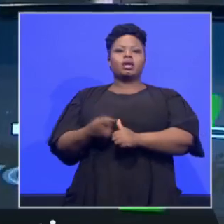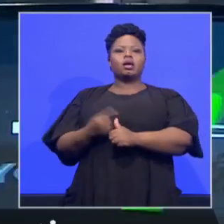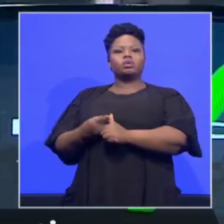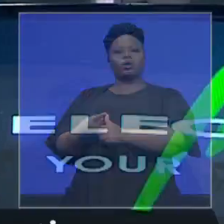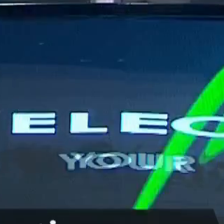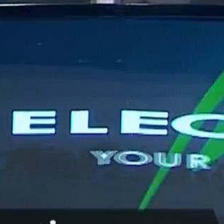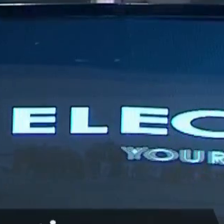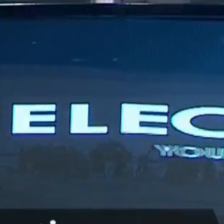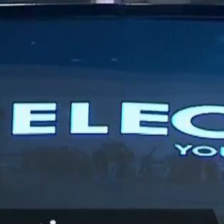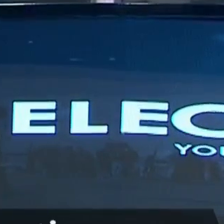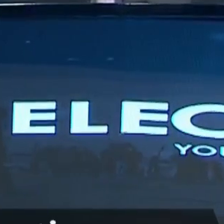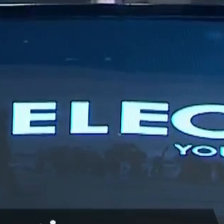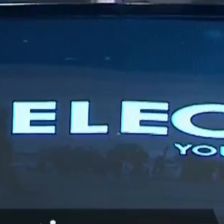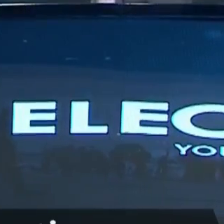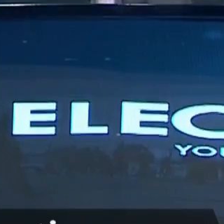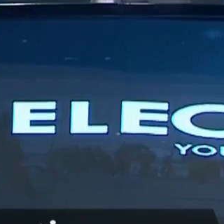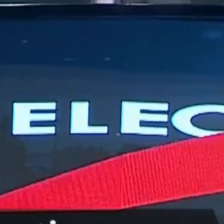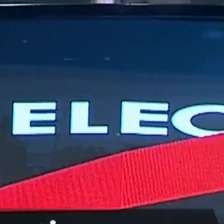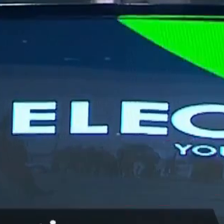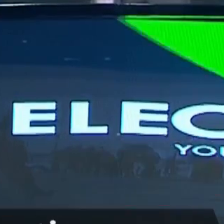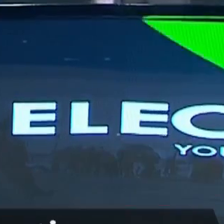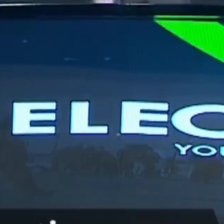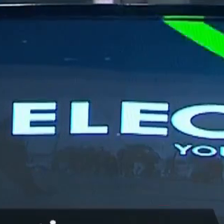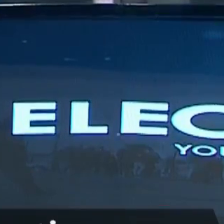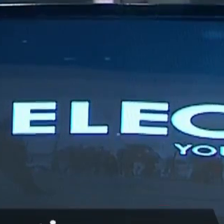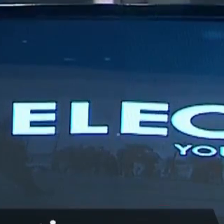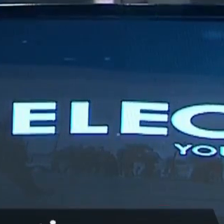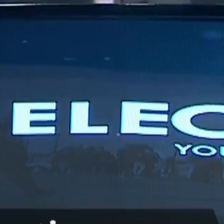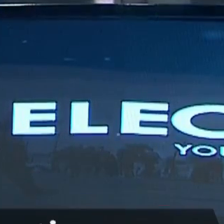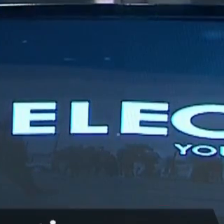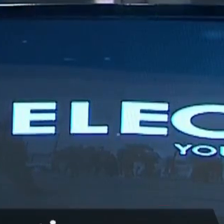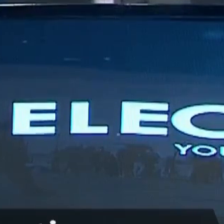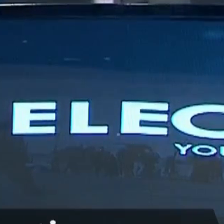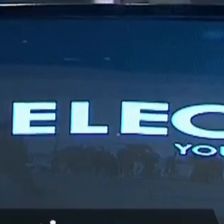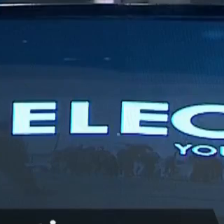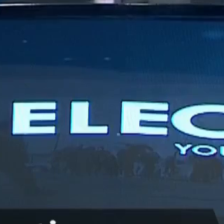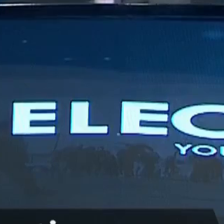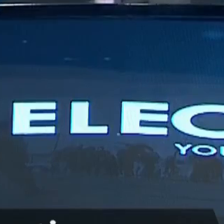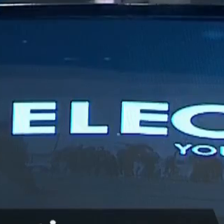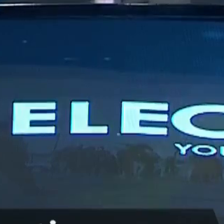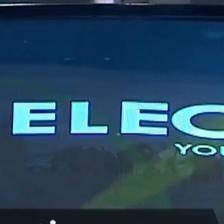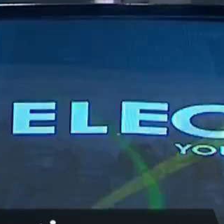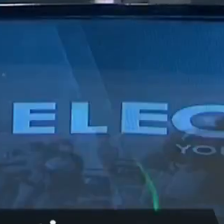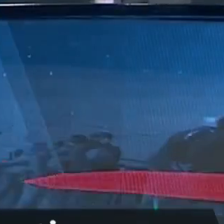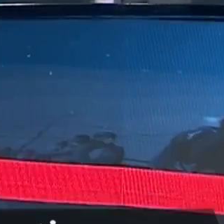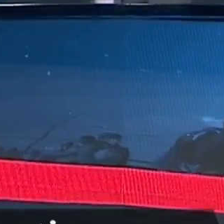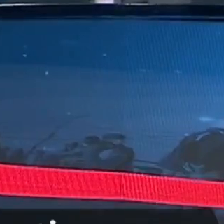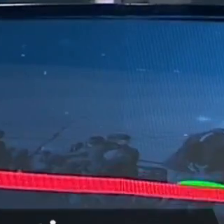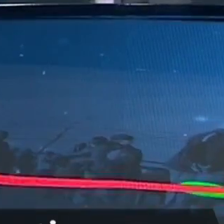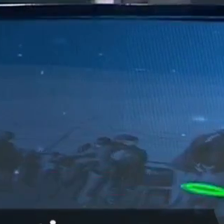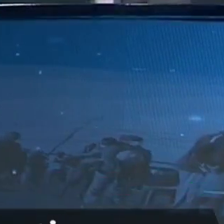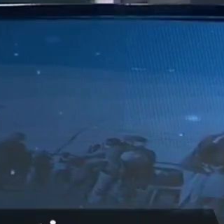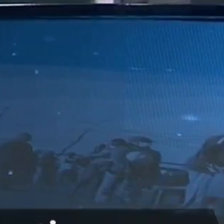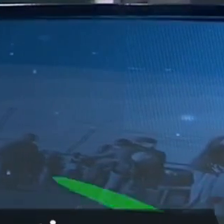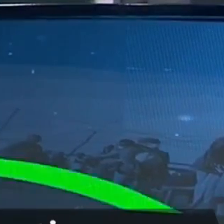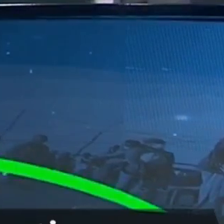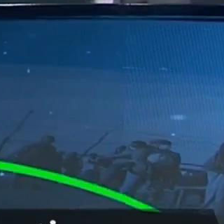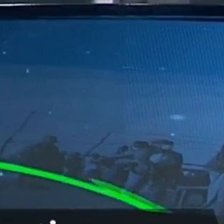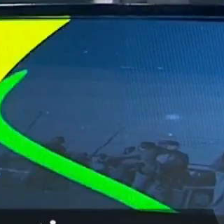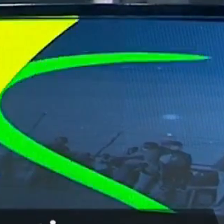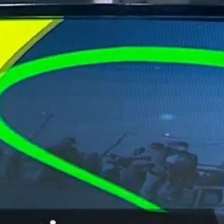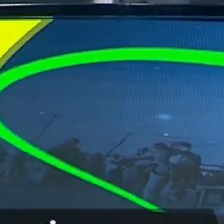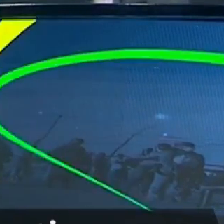district that has been... It's not a lot. Yes, it's not a lot. We would prefer that there's between 15 to